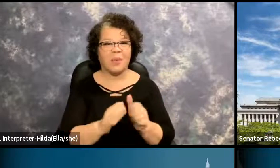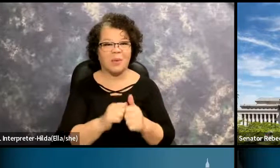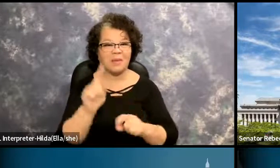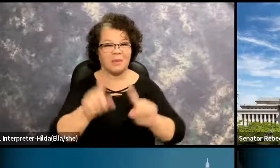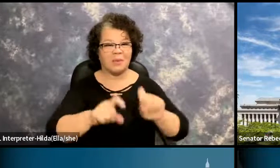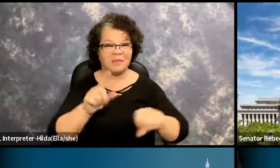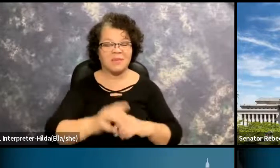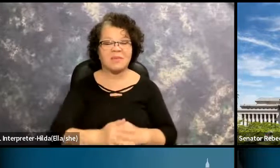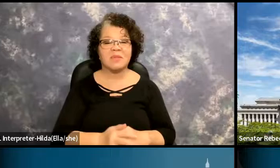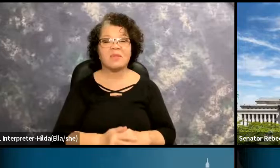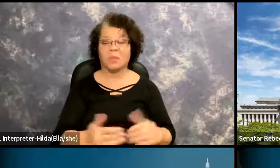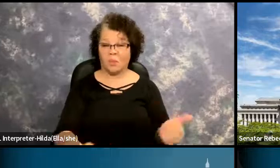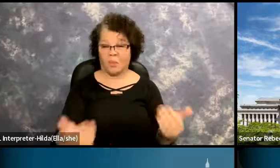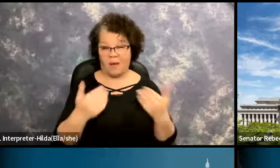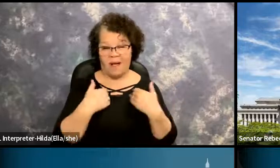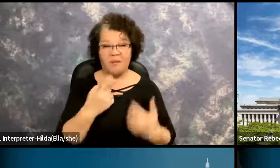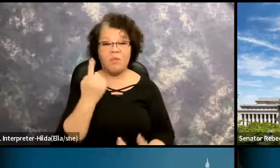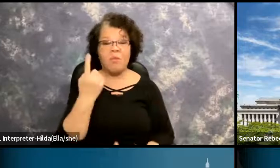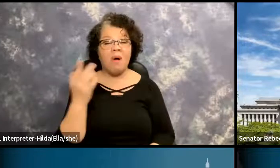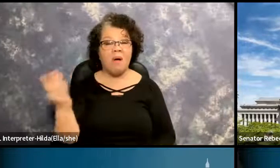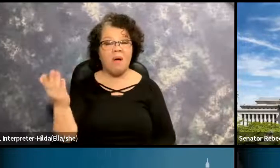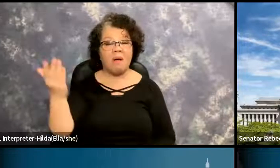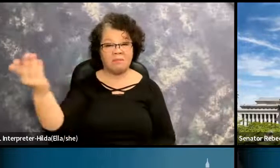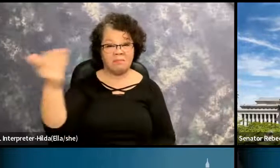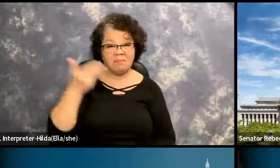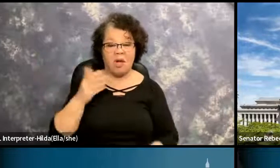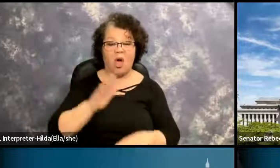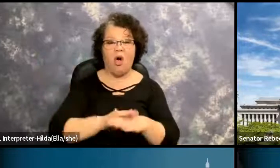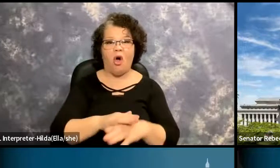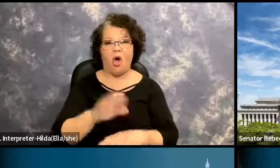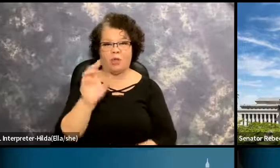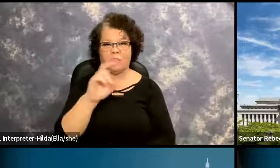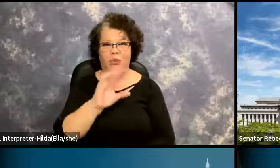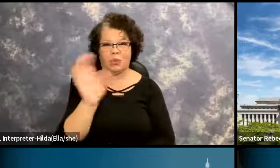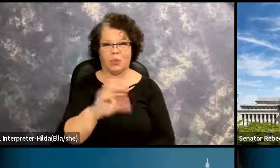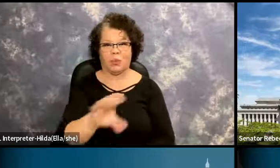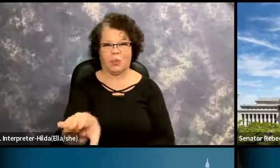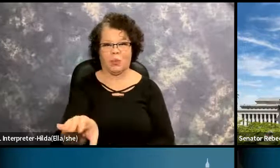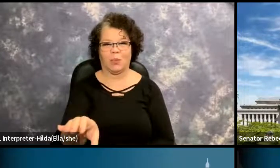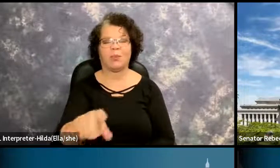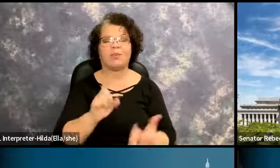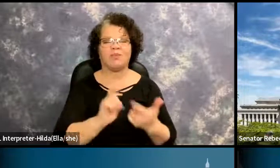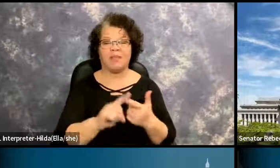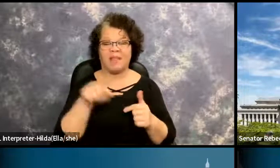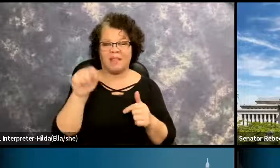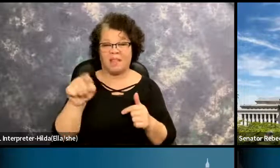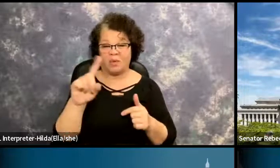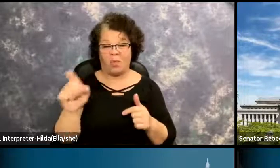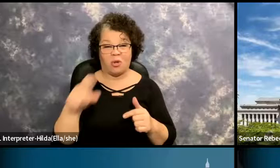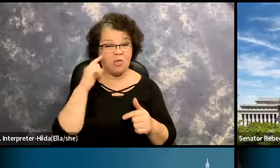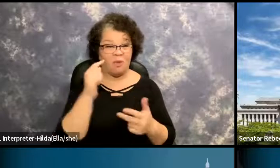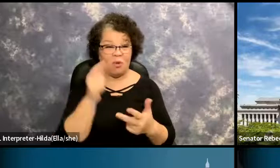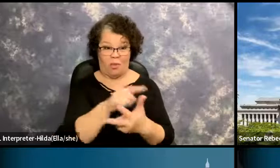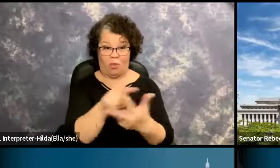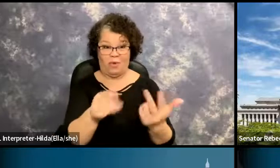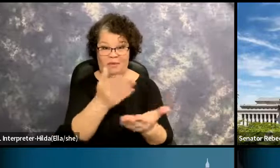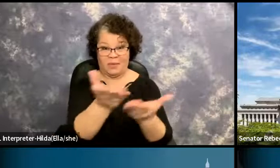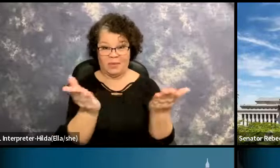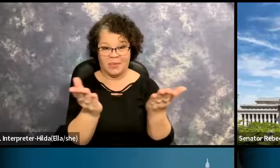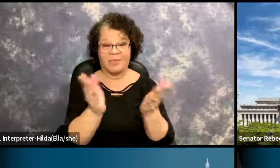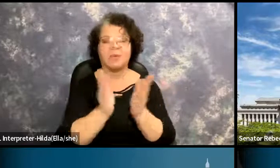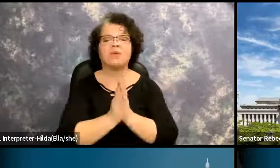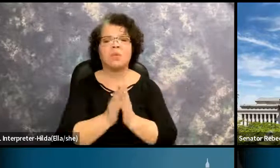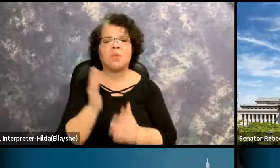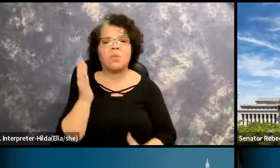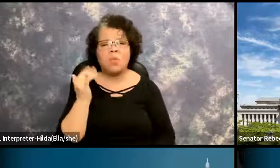So we have one that was submitted right here on Zoom. And this question for all three of our lawmakers says, why